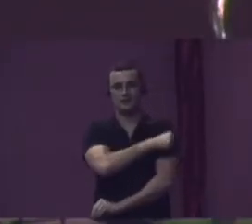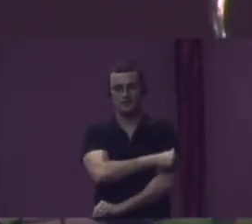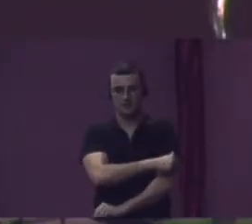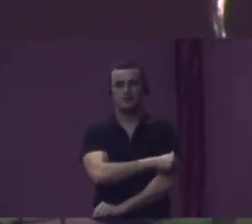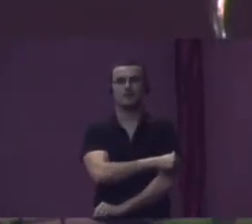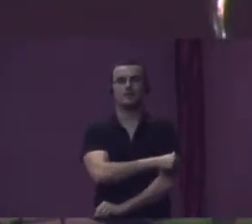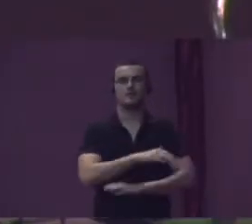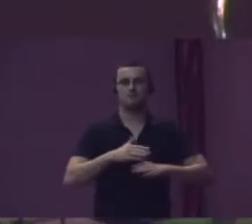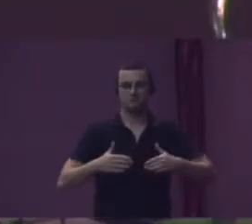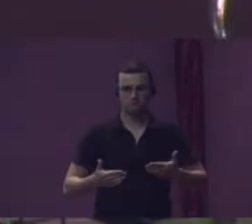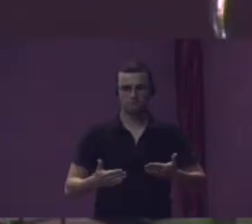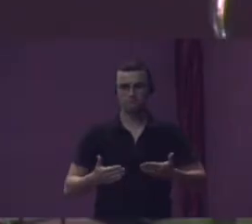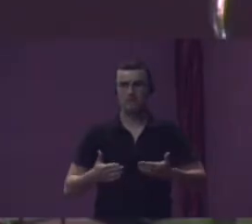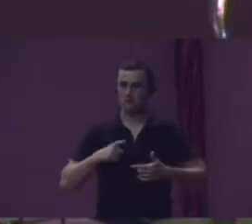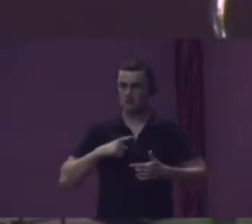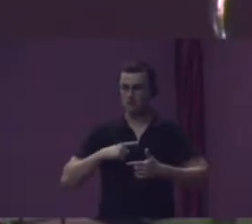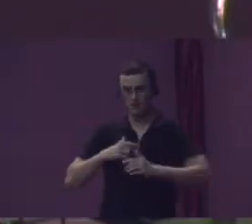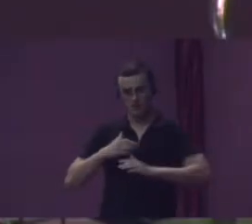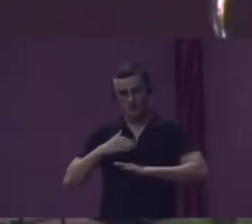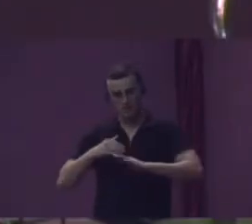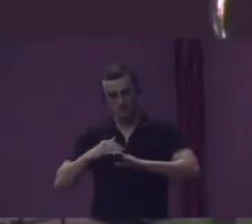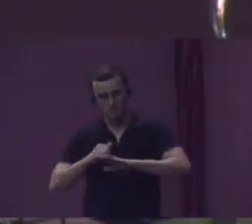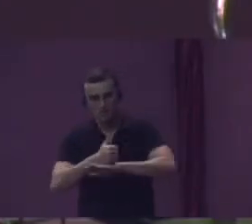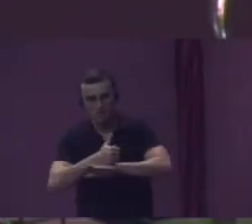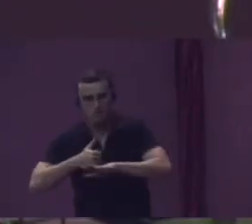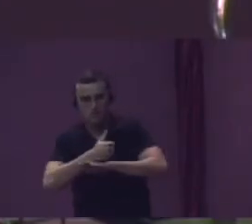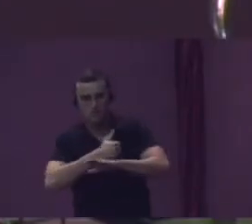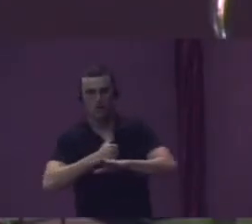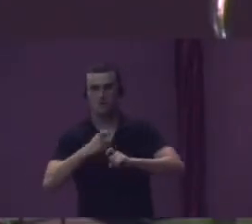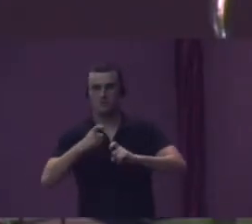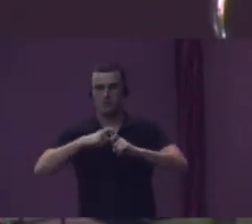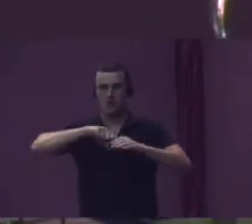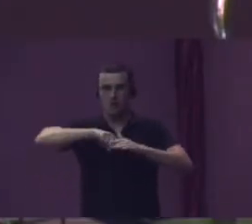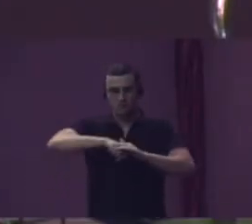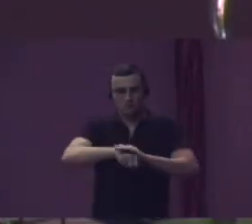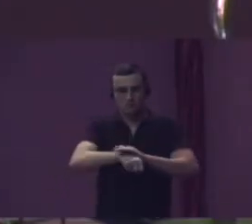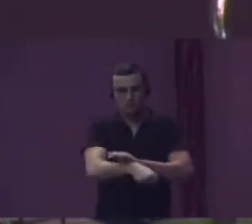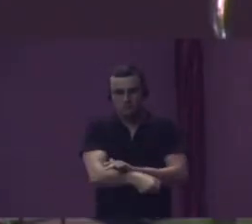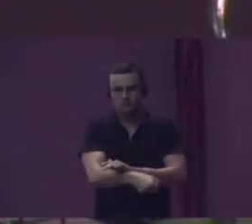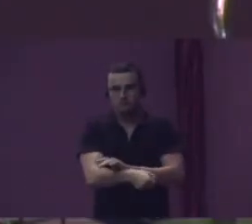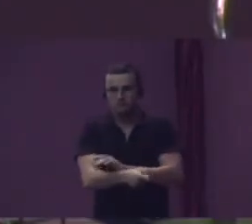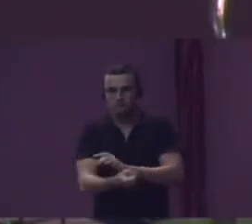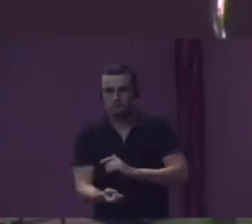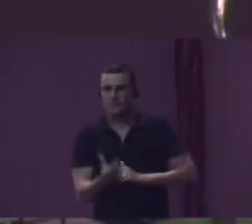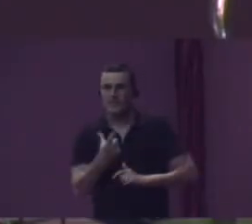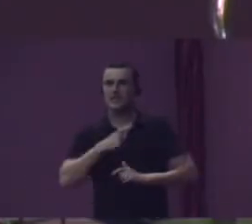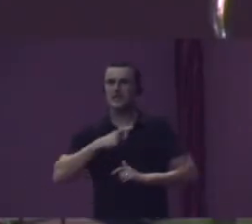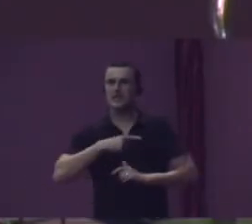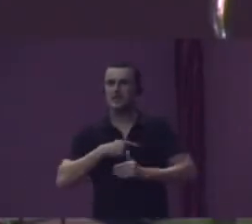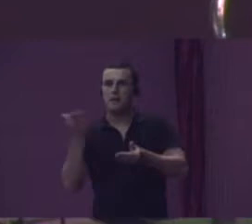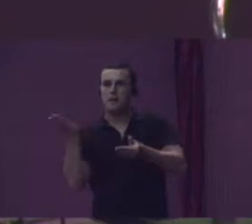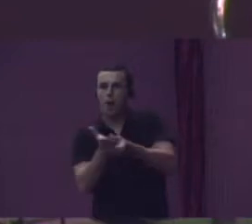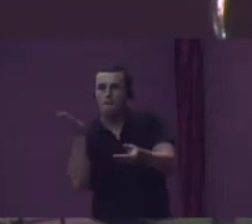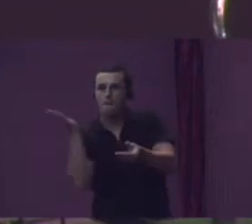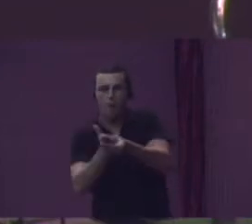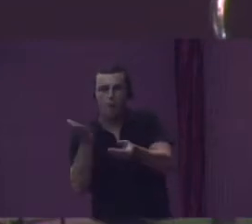and power, new threats like malpractice suits and soaring malpractice insurance costs